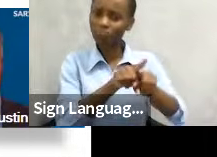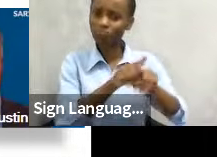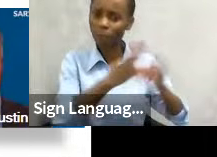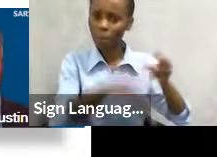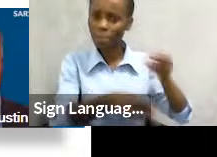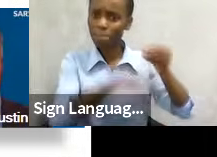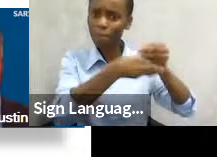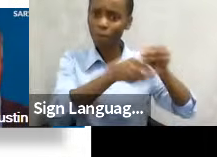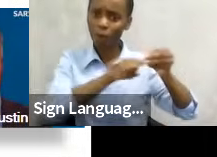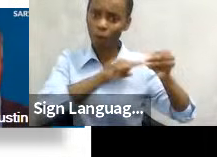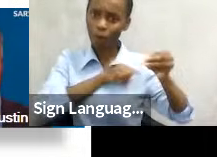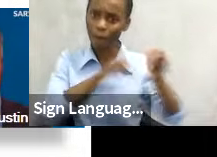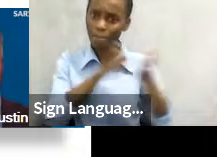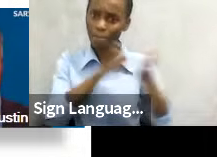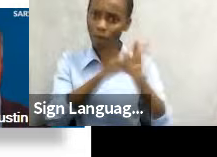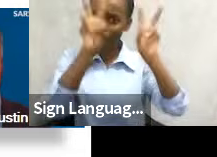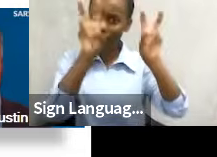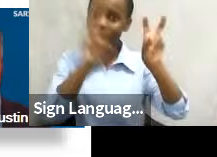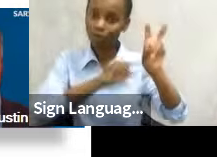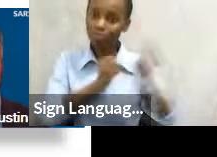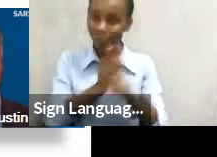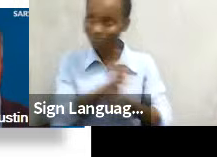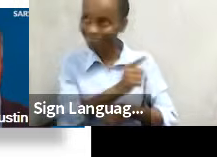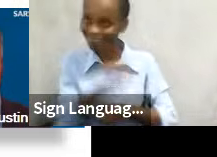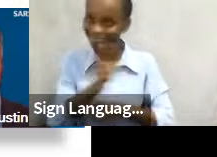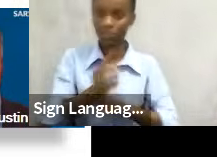with your tax obligations.